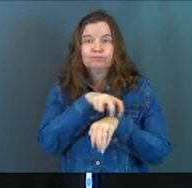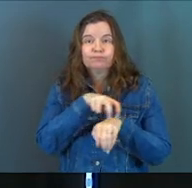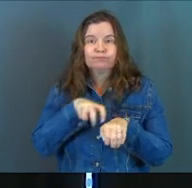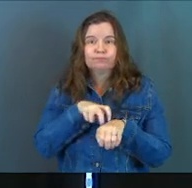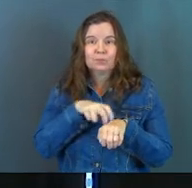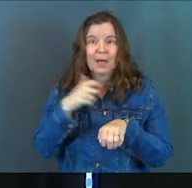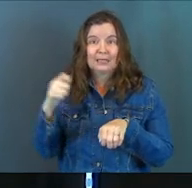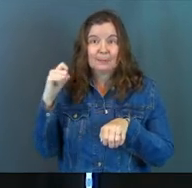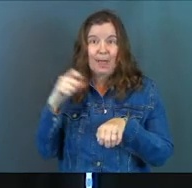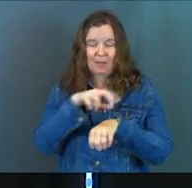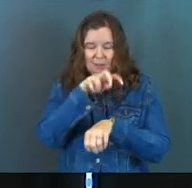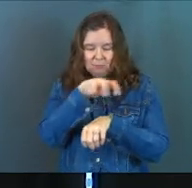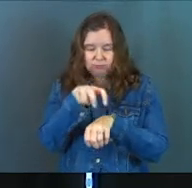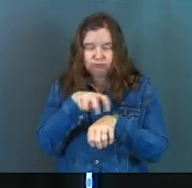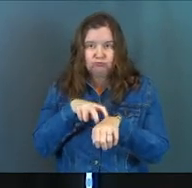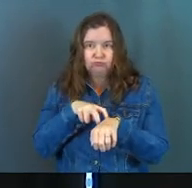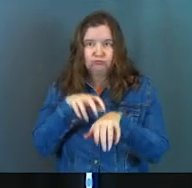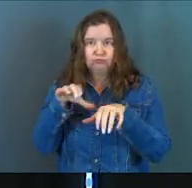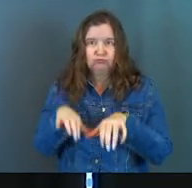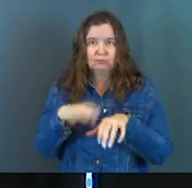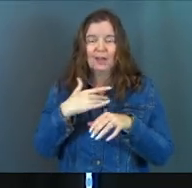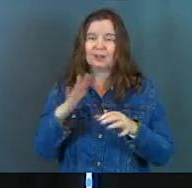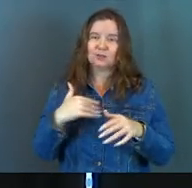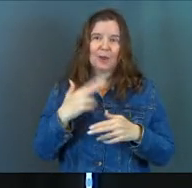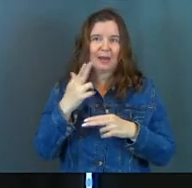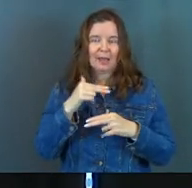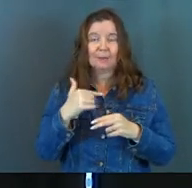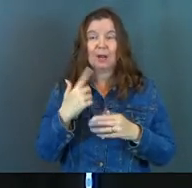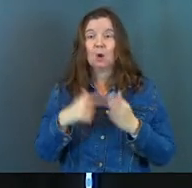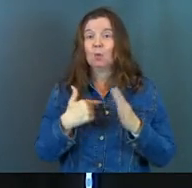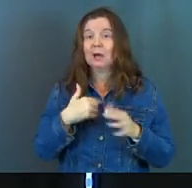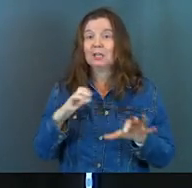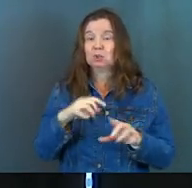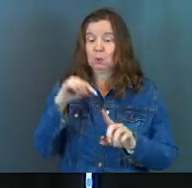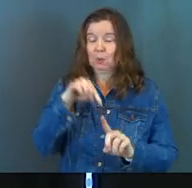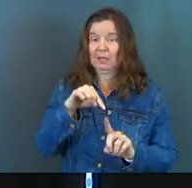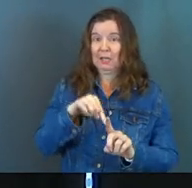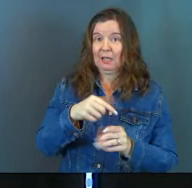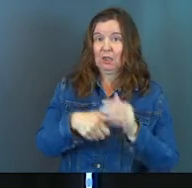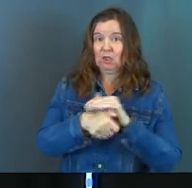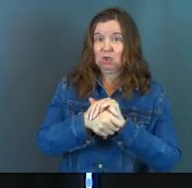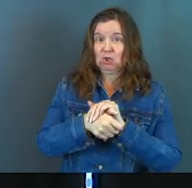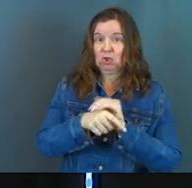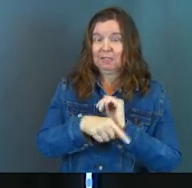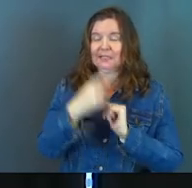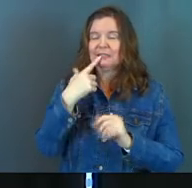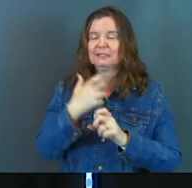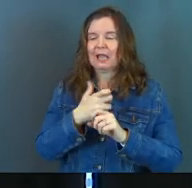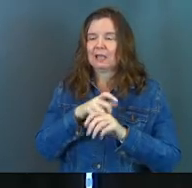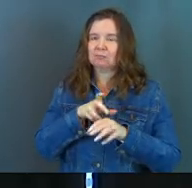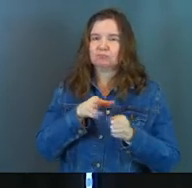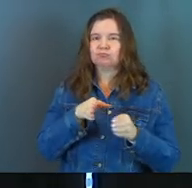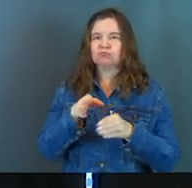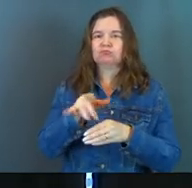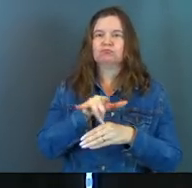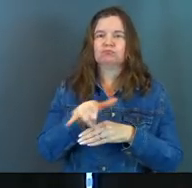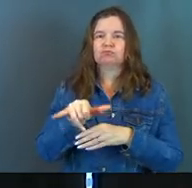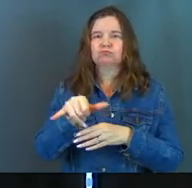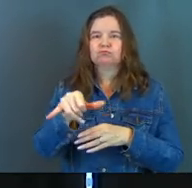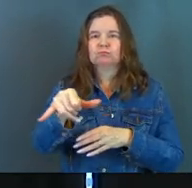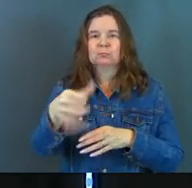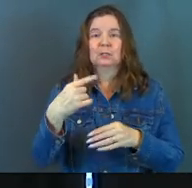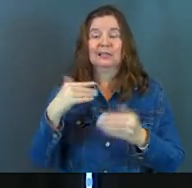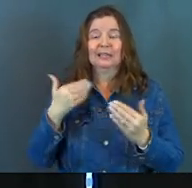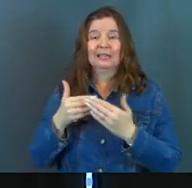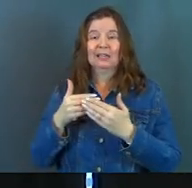Dude Crush's back, and it's great comedy. And what he's doing is he's taking them someplace in the